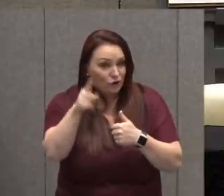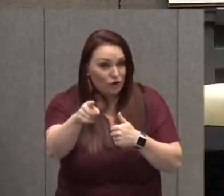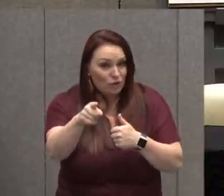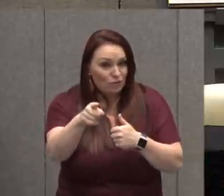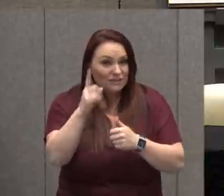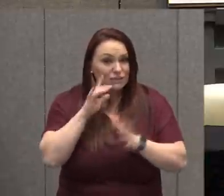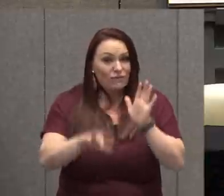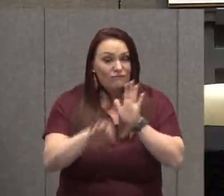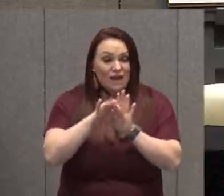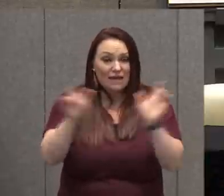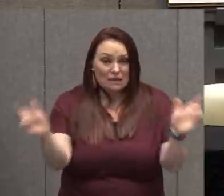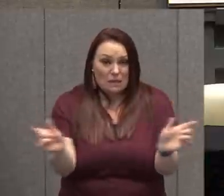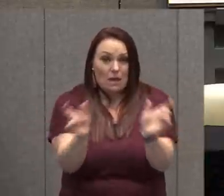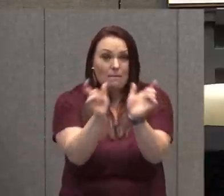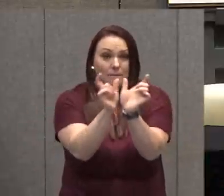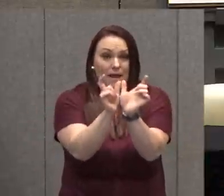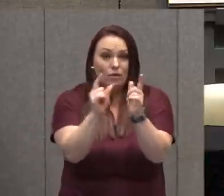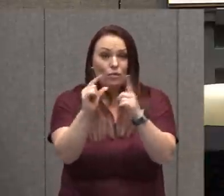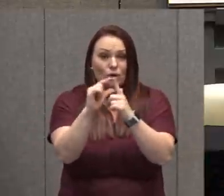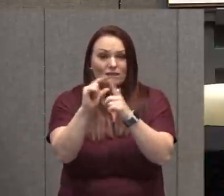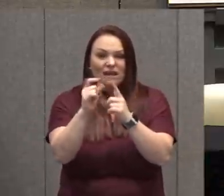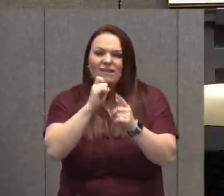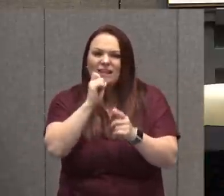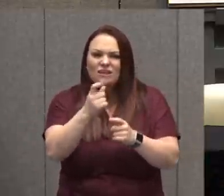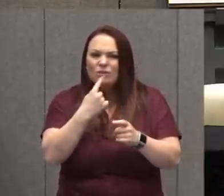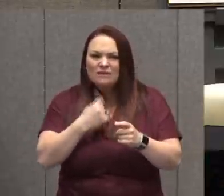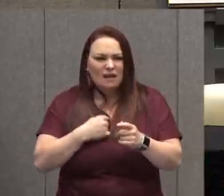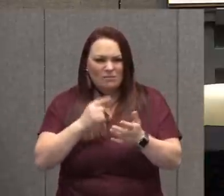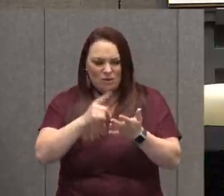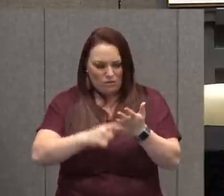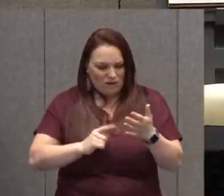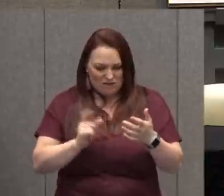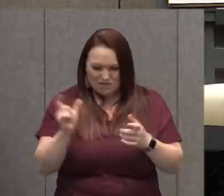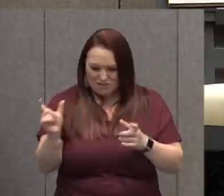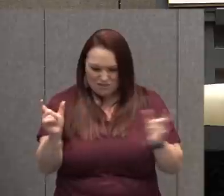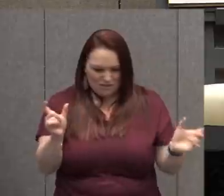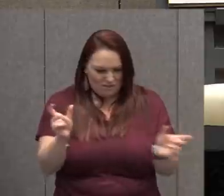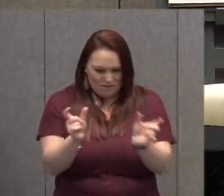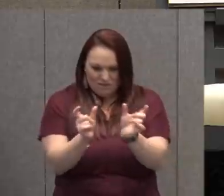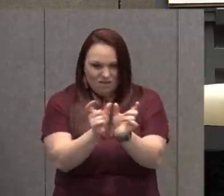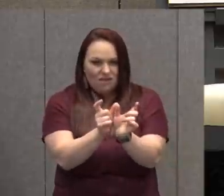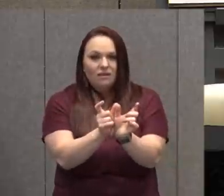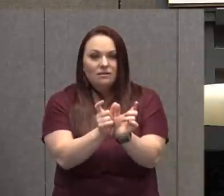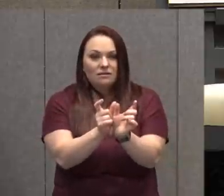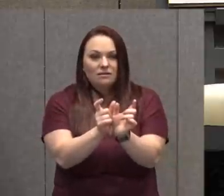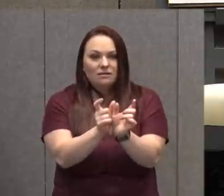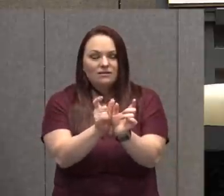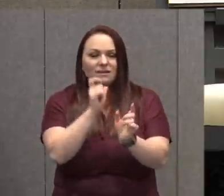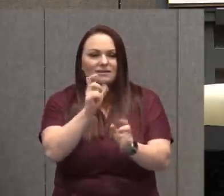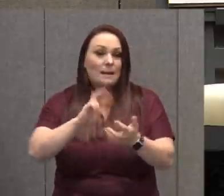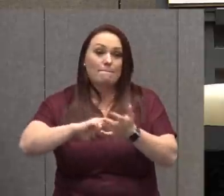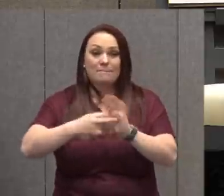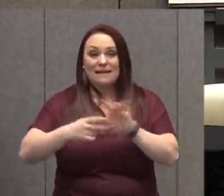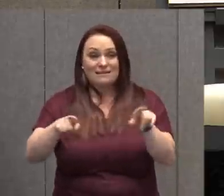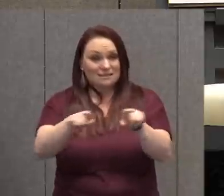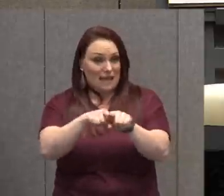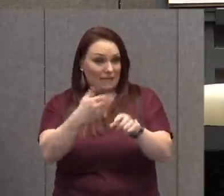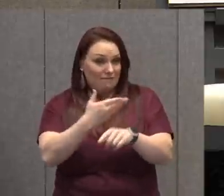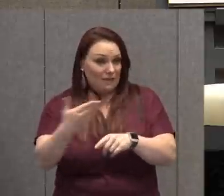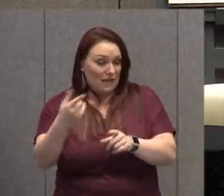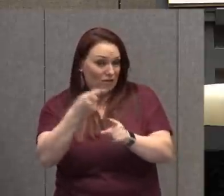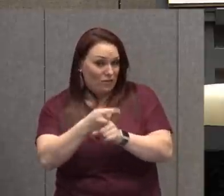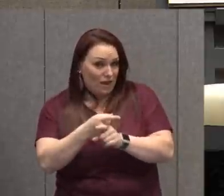you hints of what the big word is. That the little words, when they come together, it doesn't mean the same